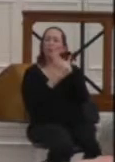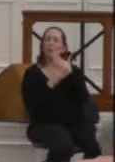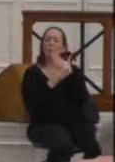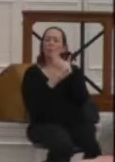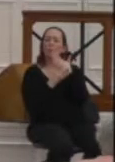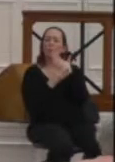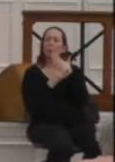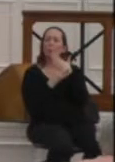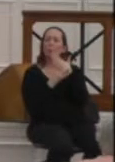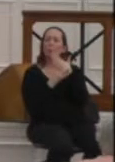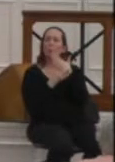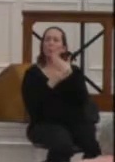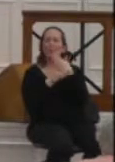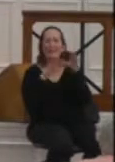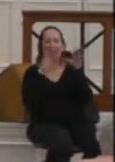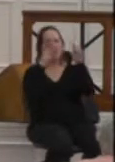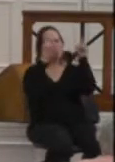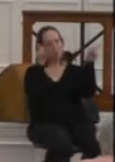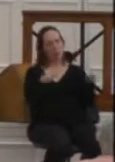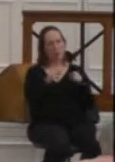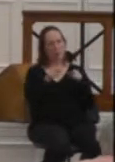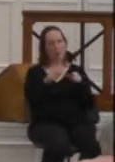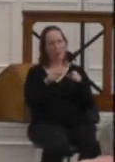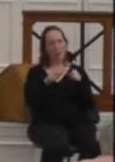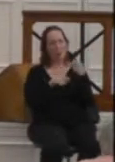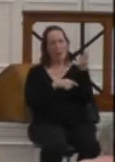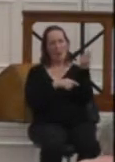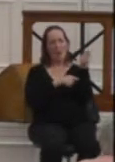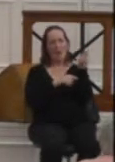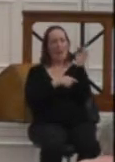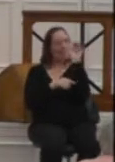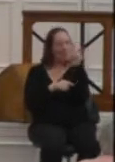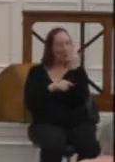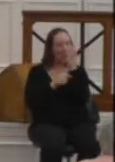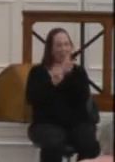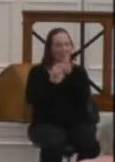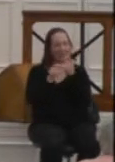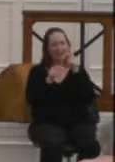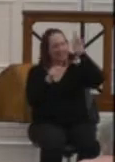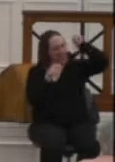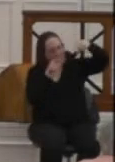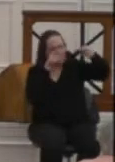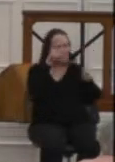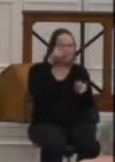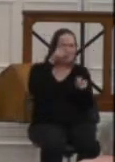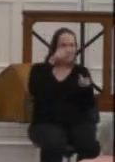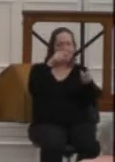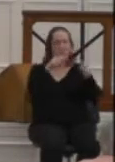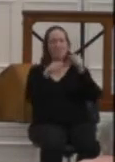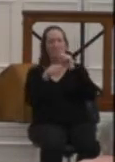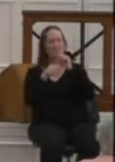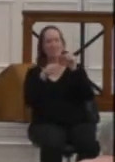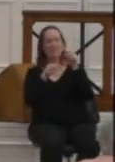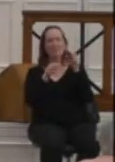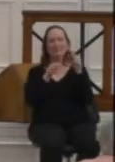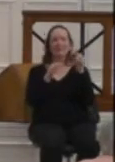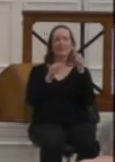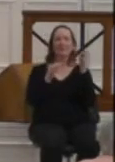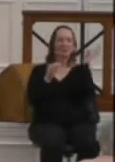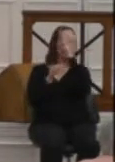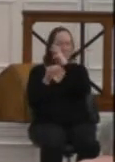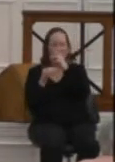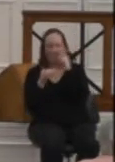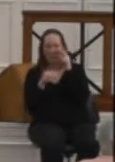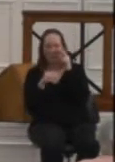in one of those rounded mirrors, how everything's upside down and discombobulated? Yet you and I,